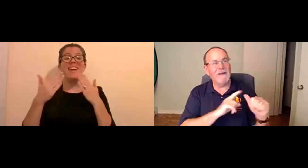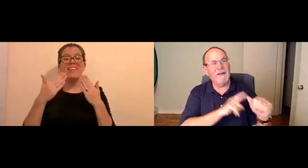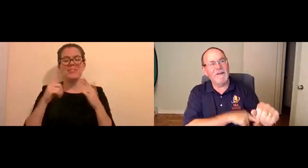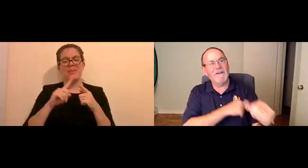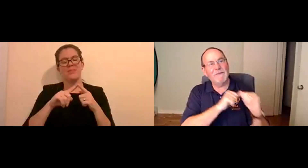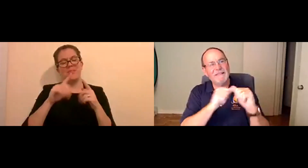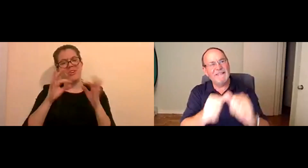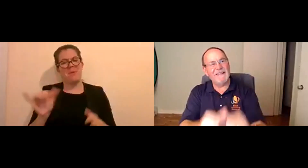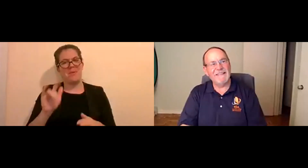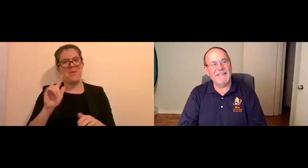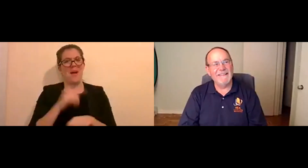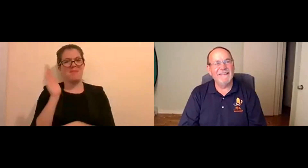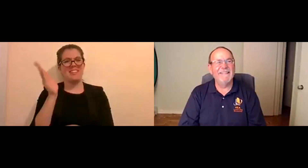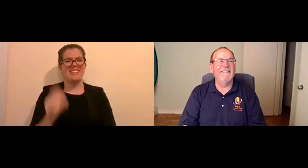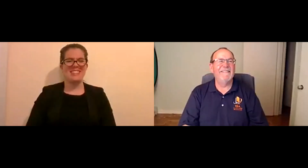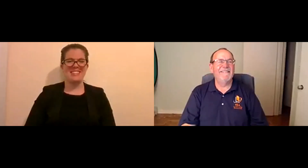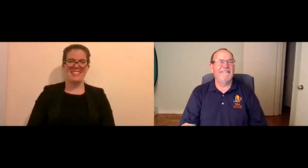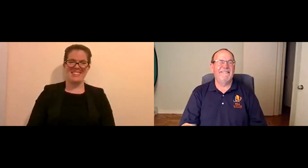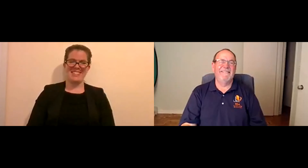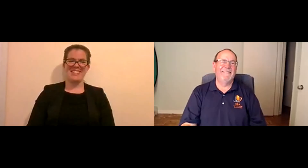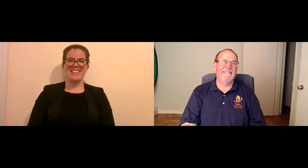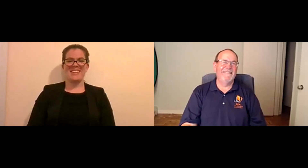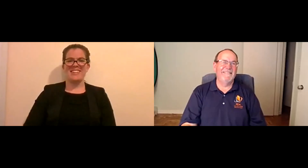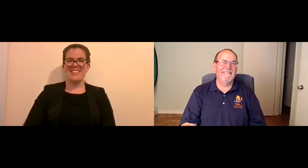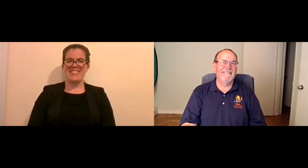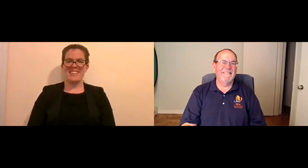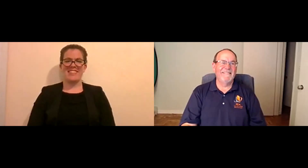That was a long presentation.